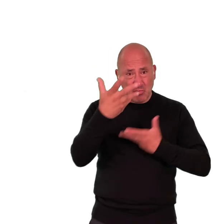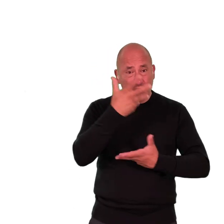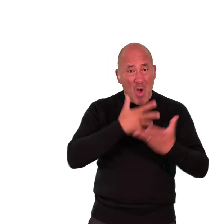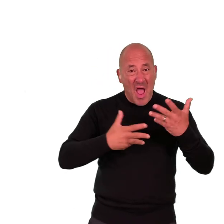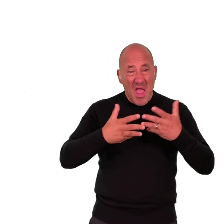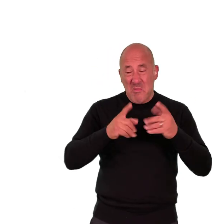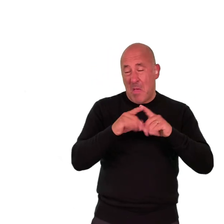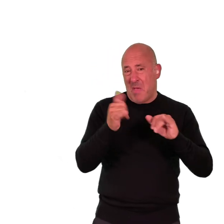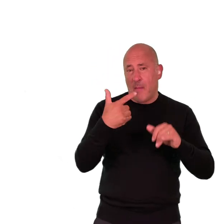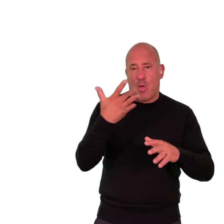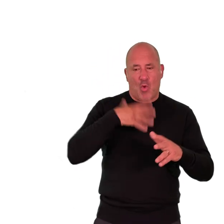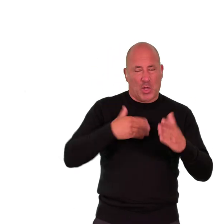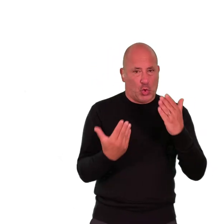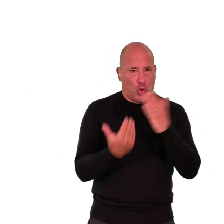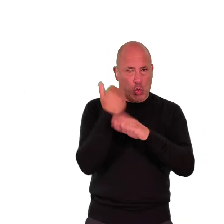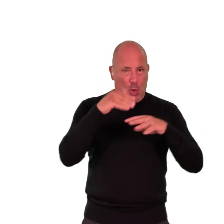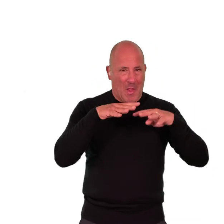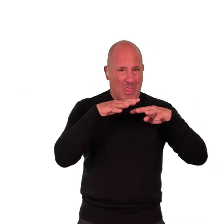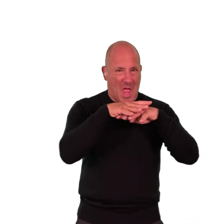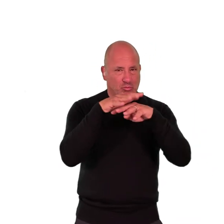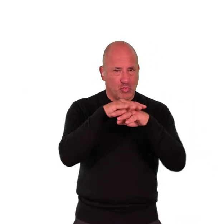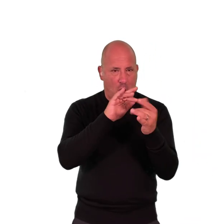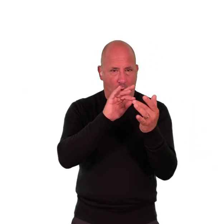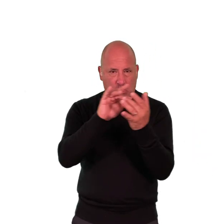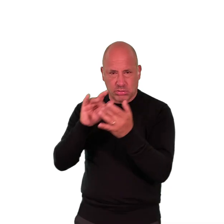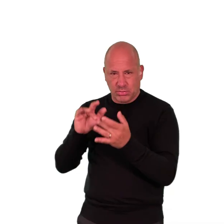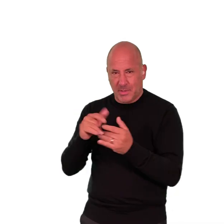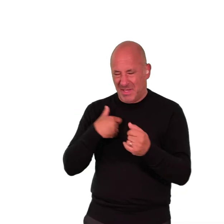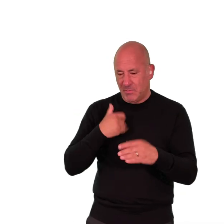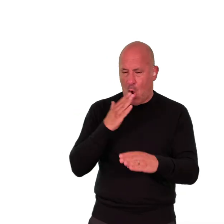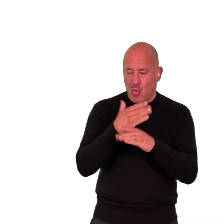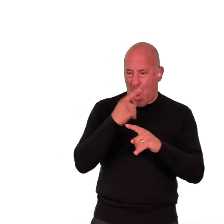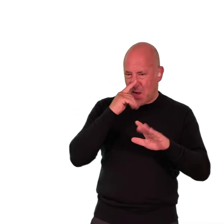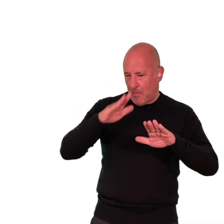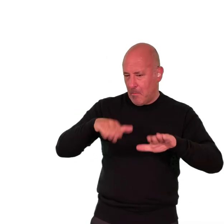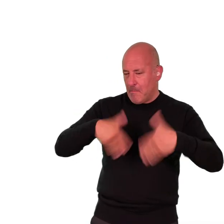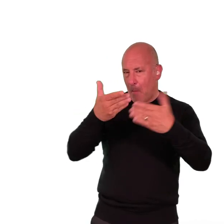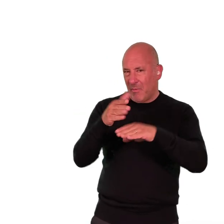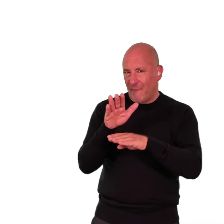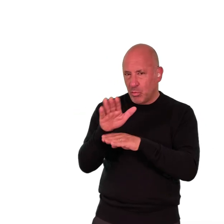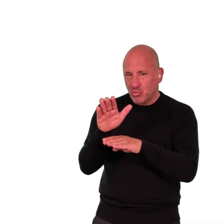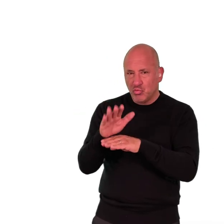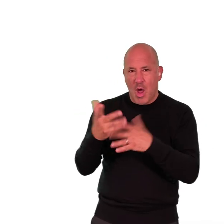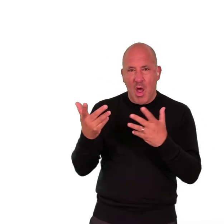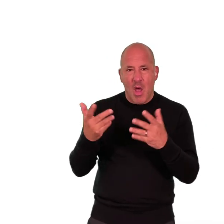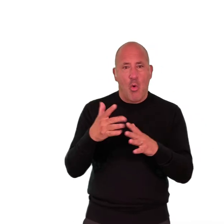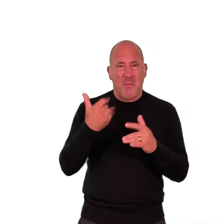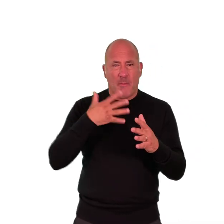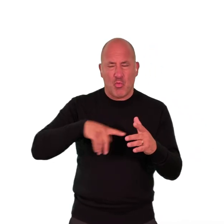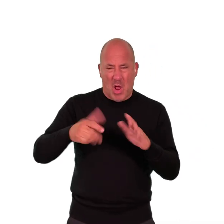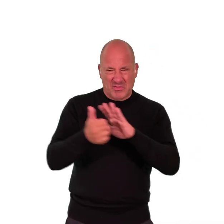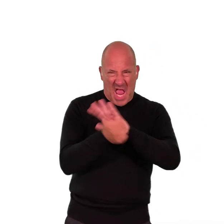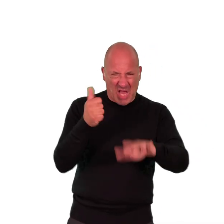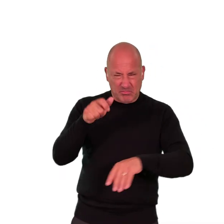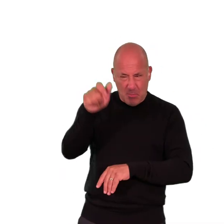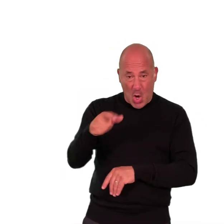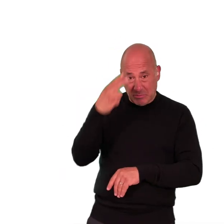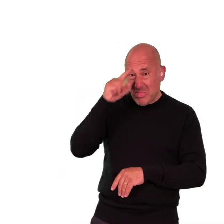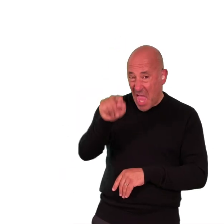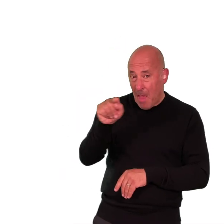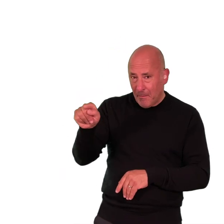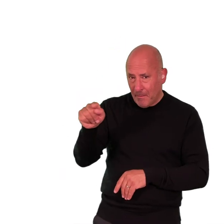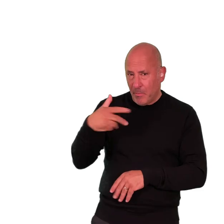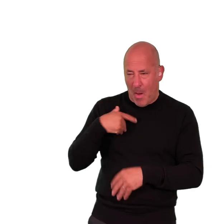So, think about whether you can describe the activities that you want to do. For example, building new networks to present your work in